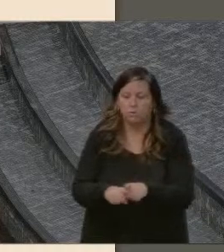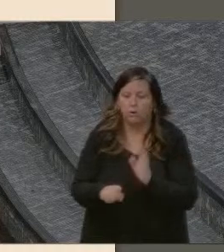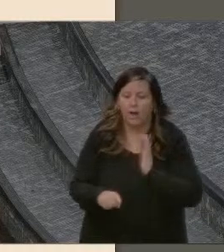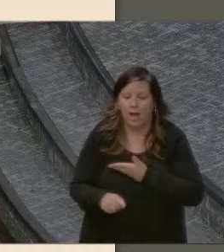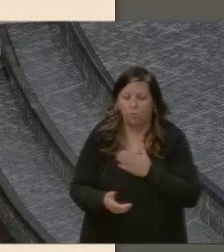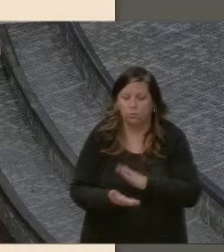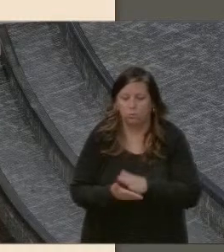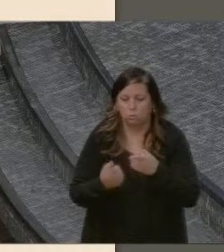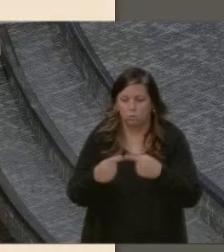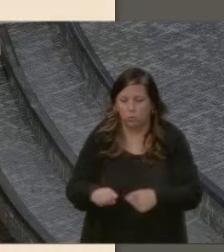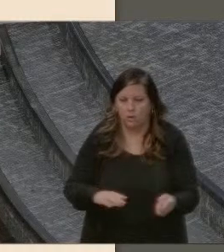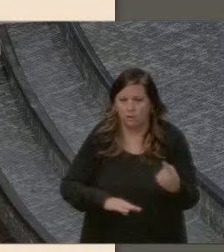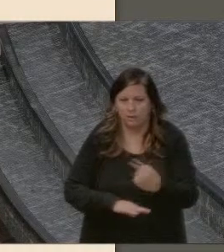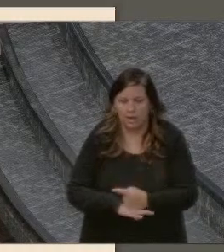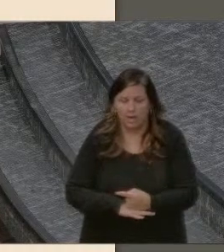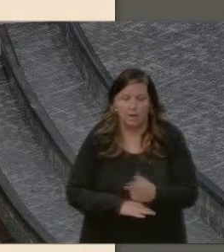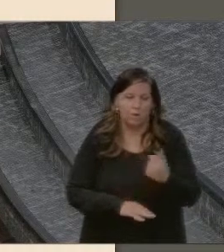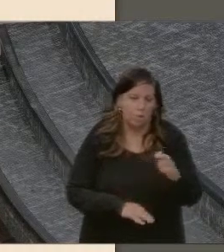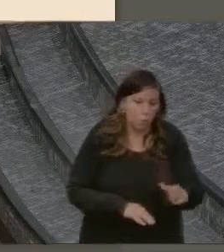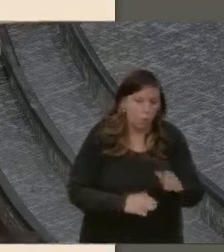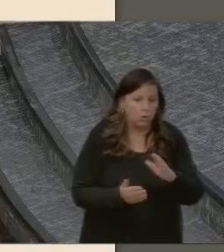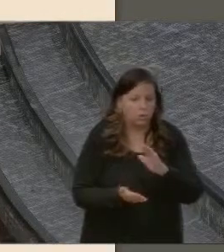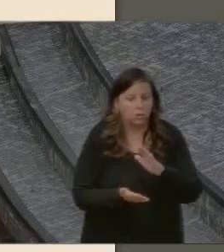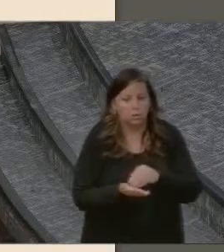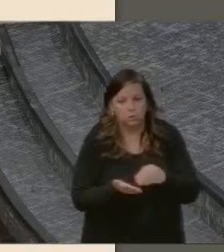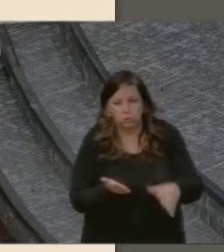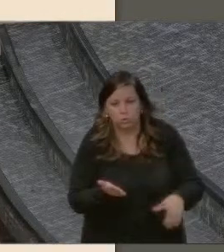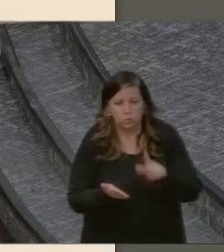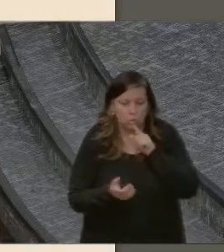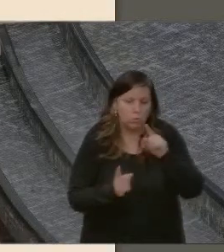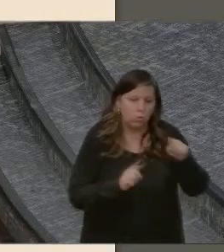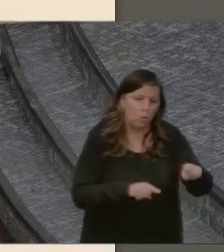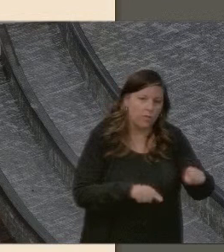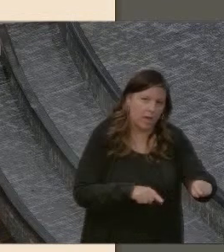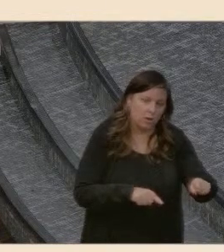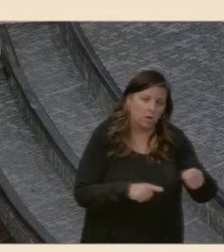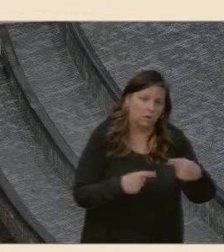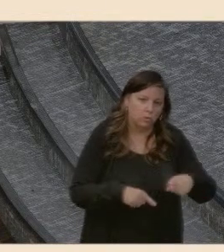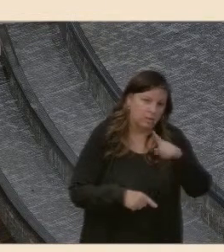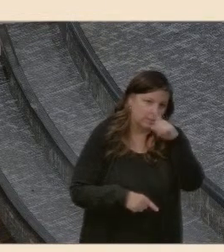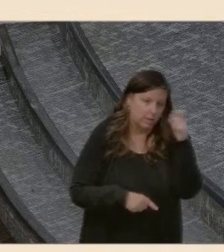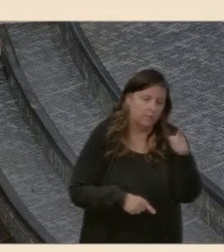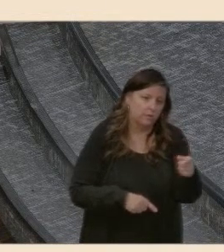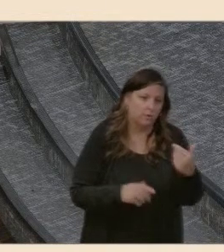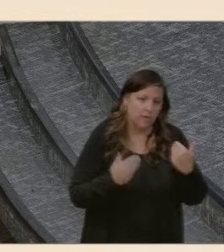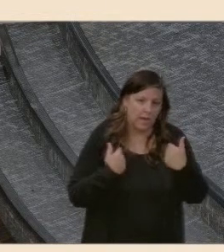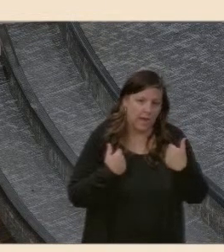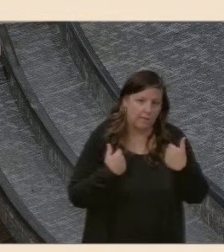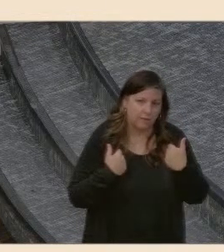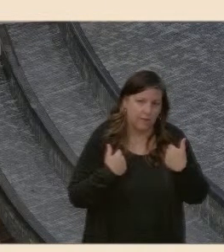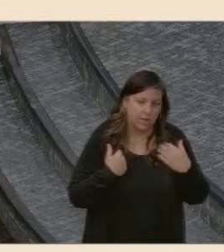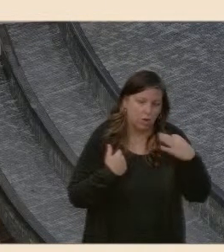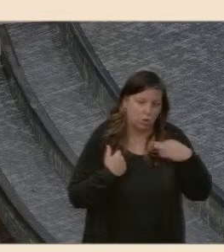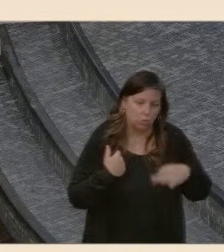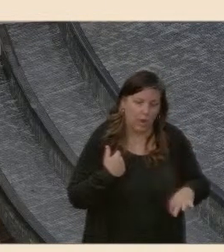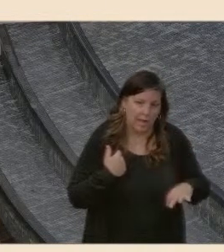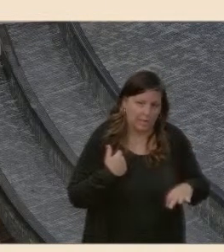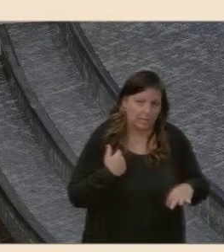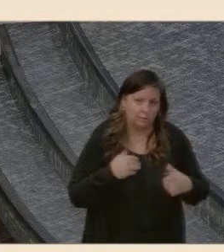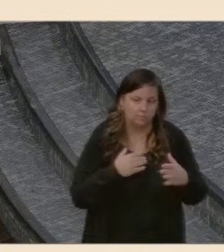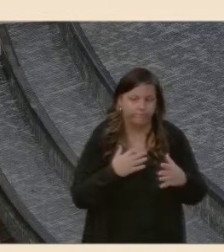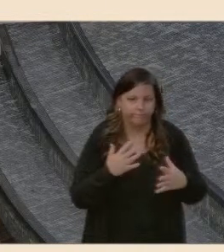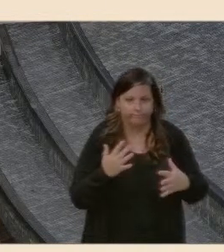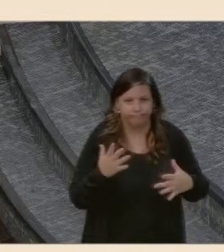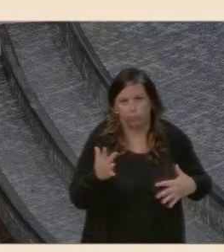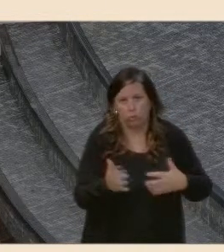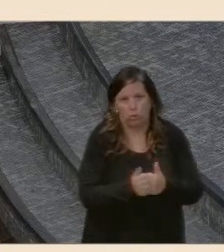We have students that go to them in the summer, so they do provide a credit recovery option for our students,